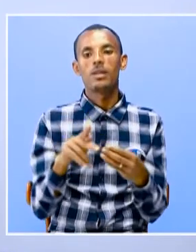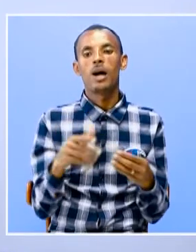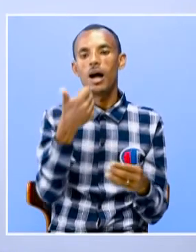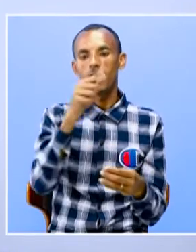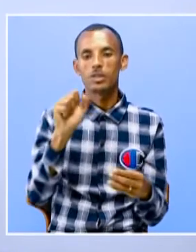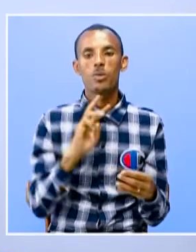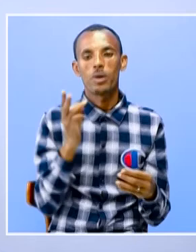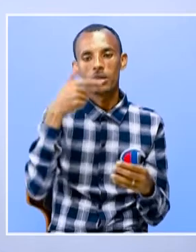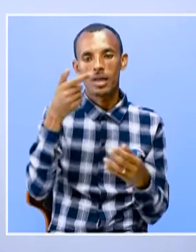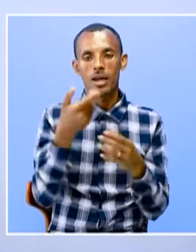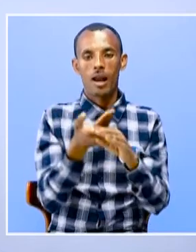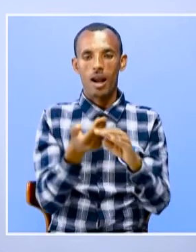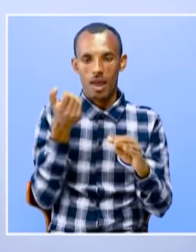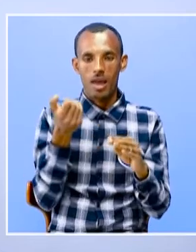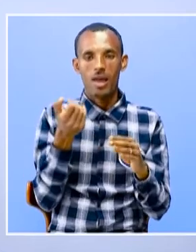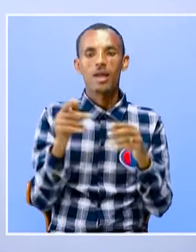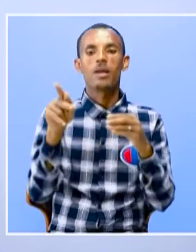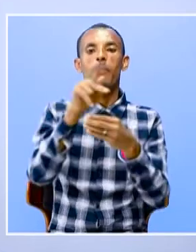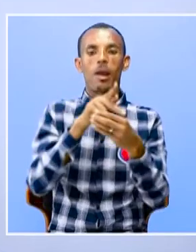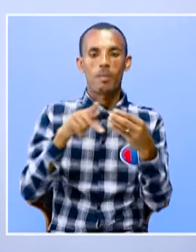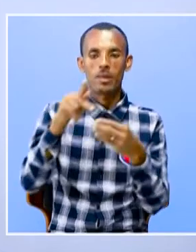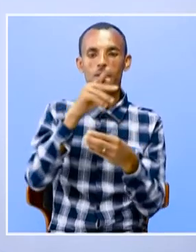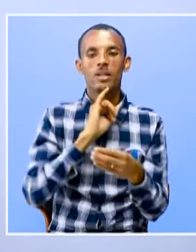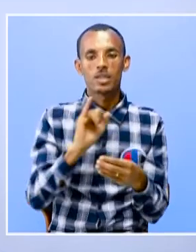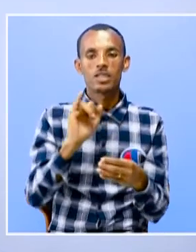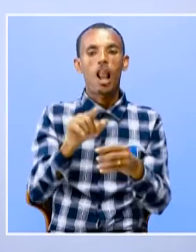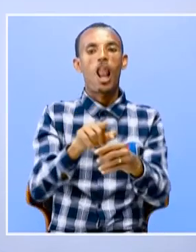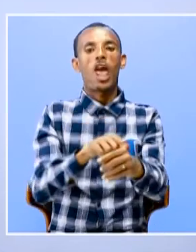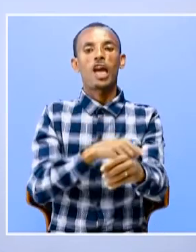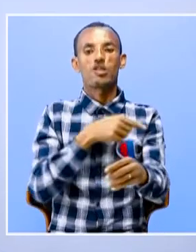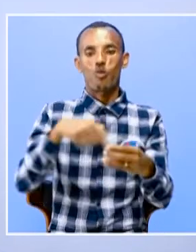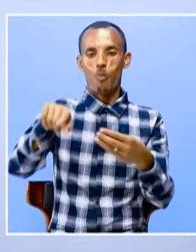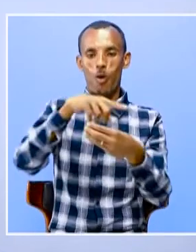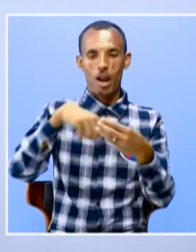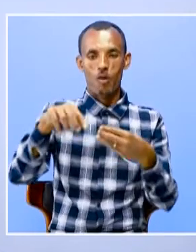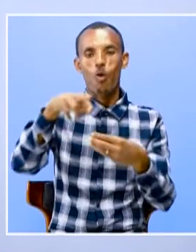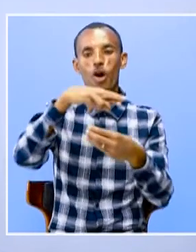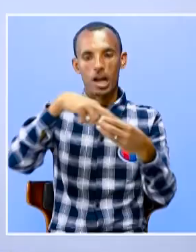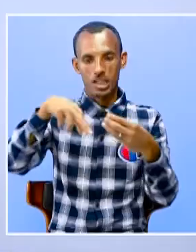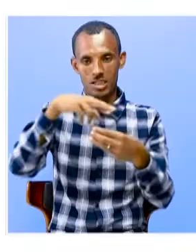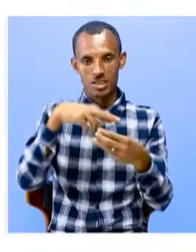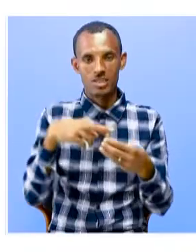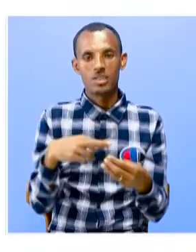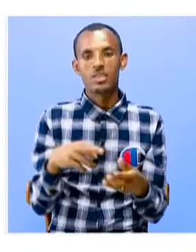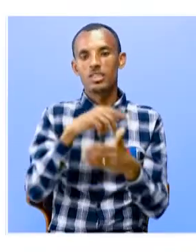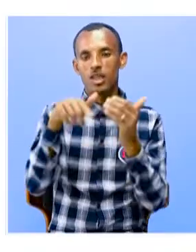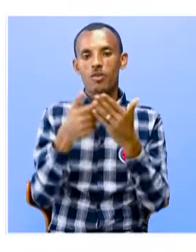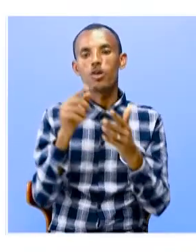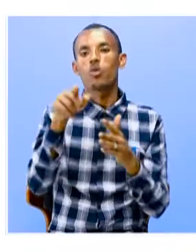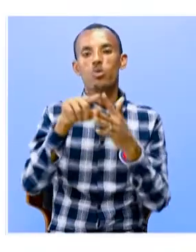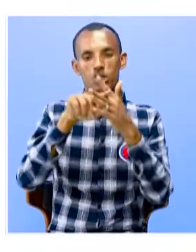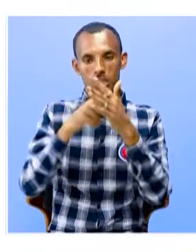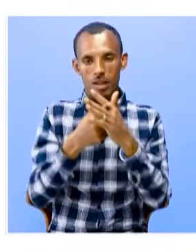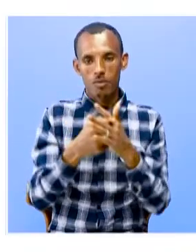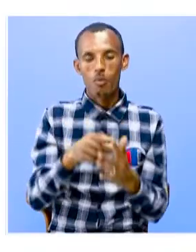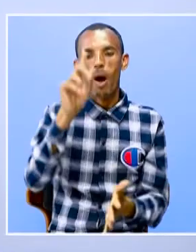said earlier, the perimeter is the length of the boundary of the region. Therefore, you start from